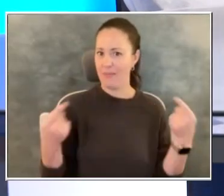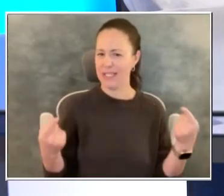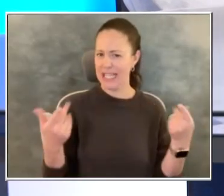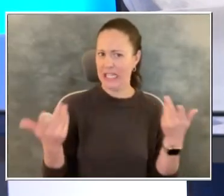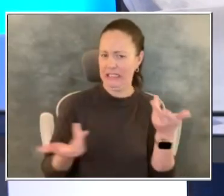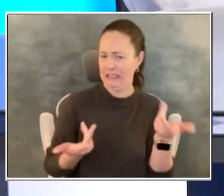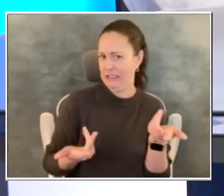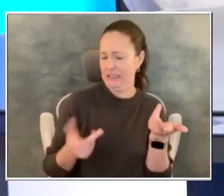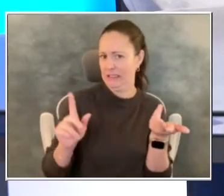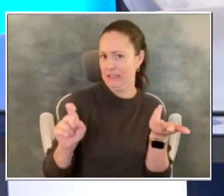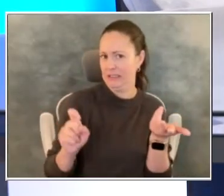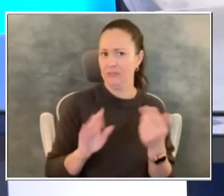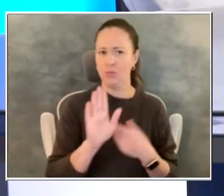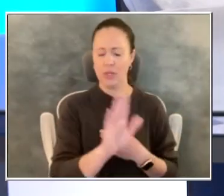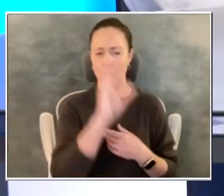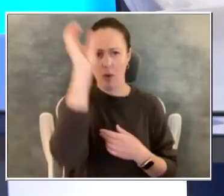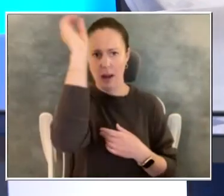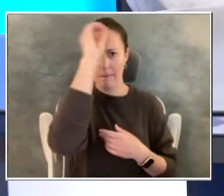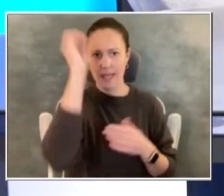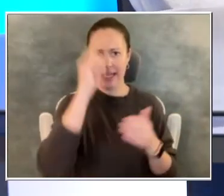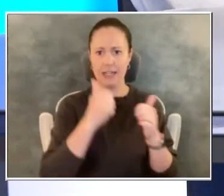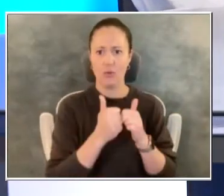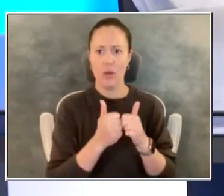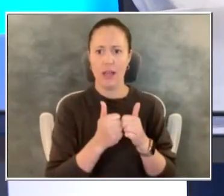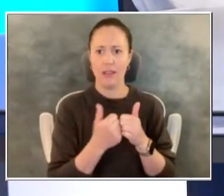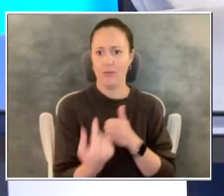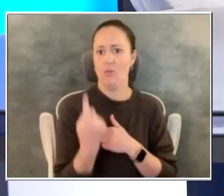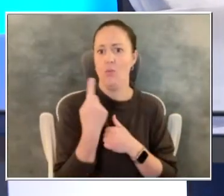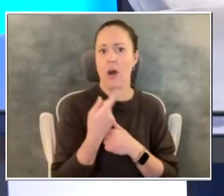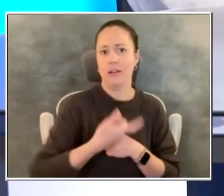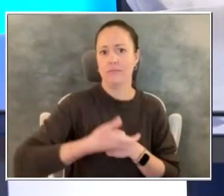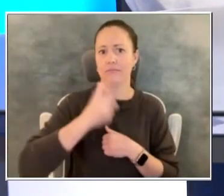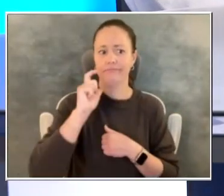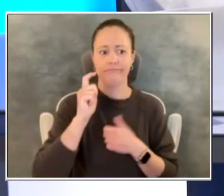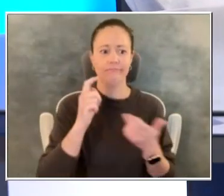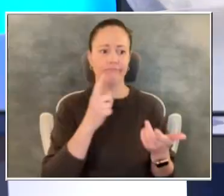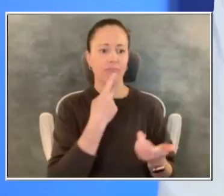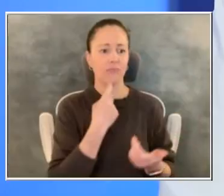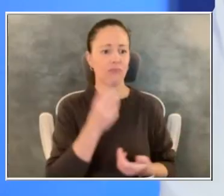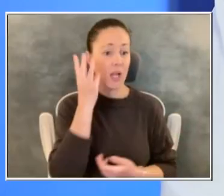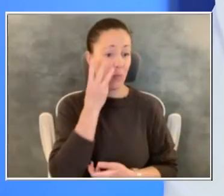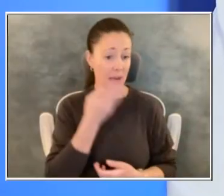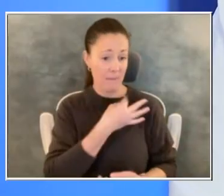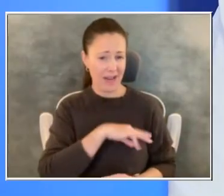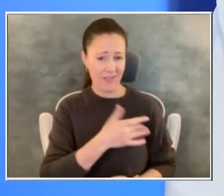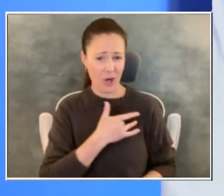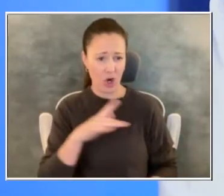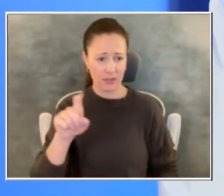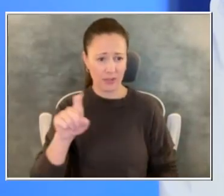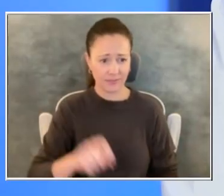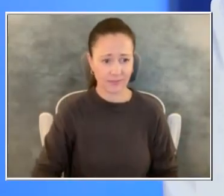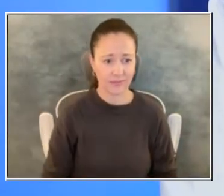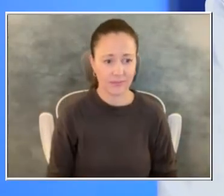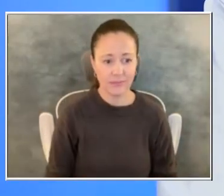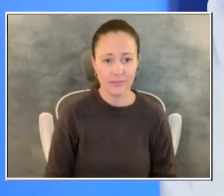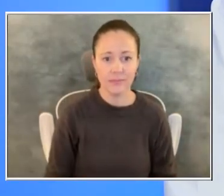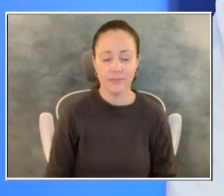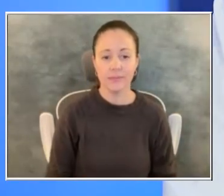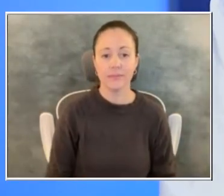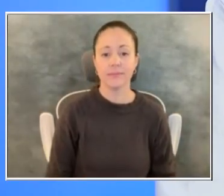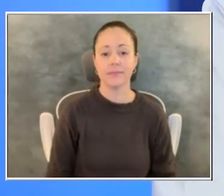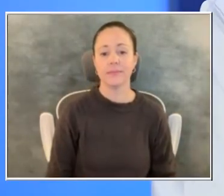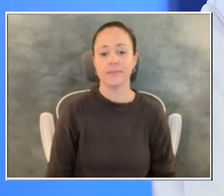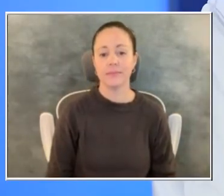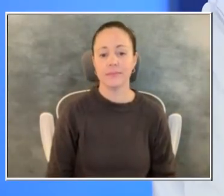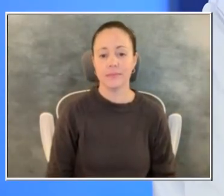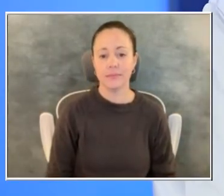on even drinking a glass of red wine a night? Is there any benefit to the heart? You know, that information